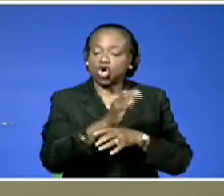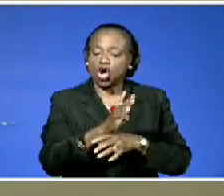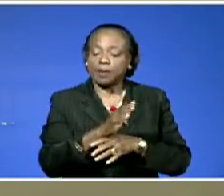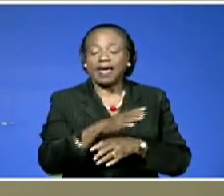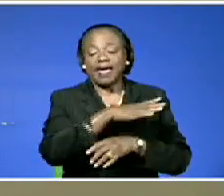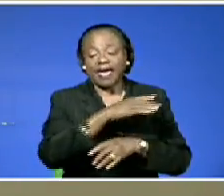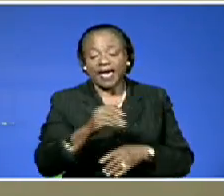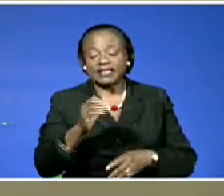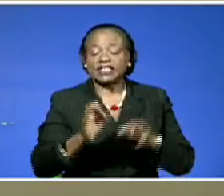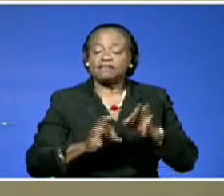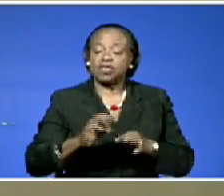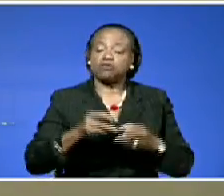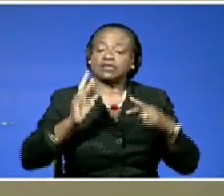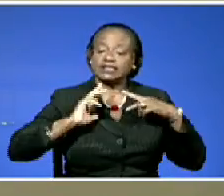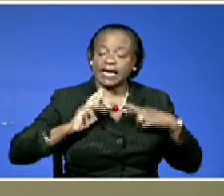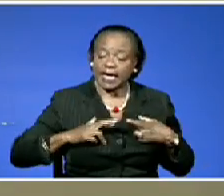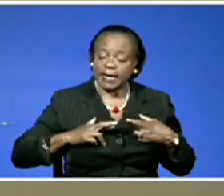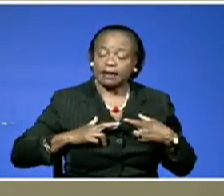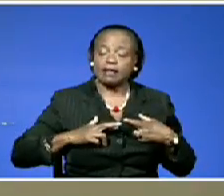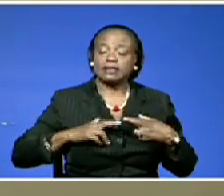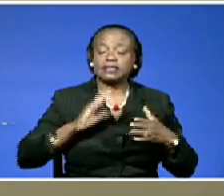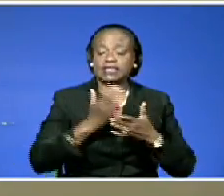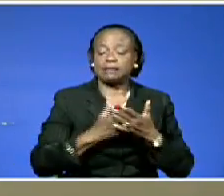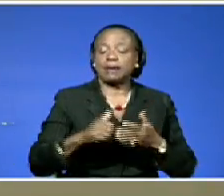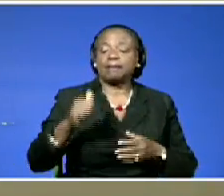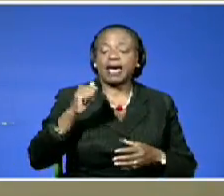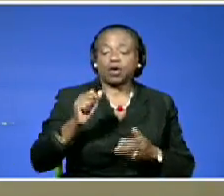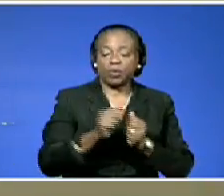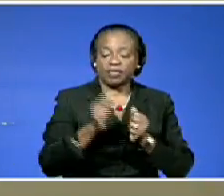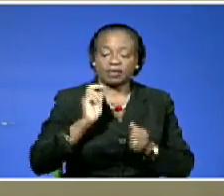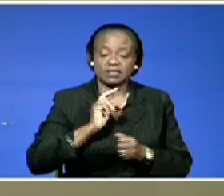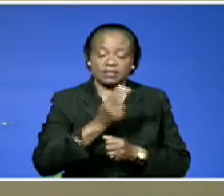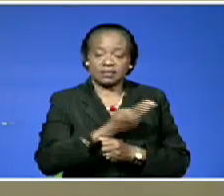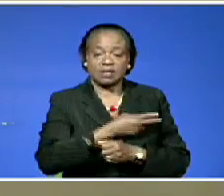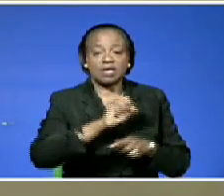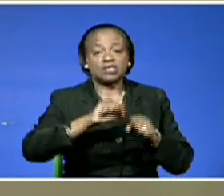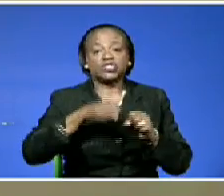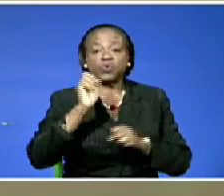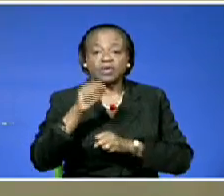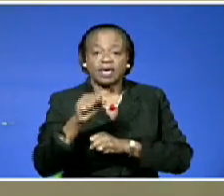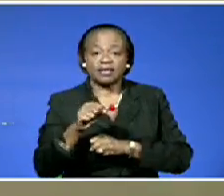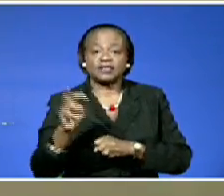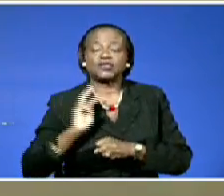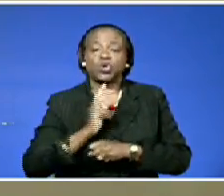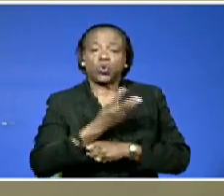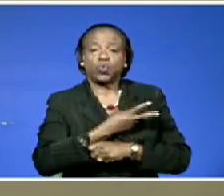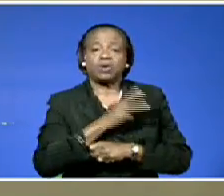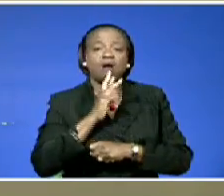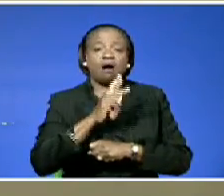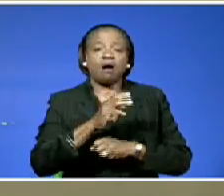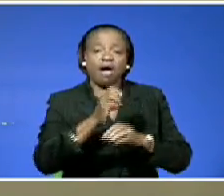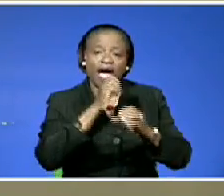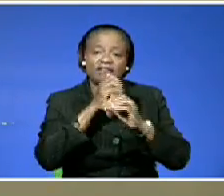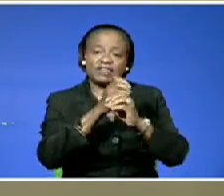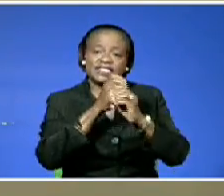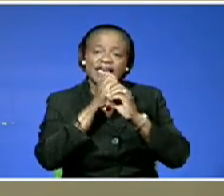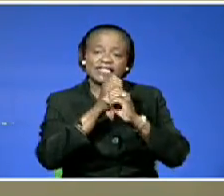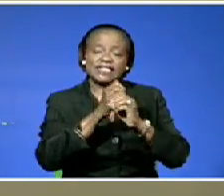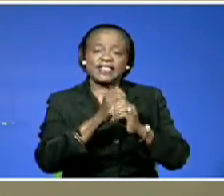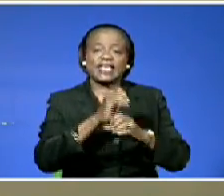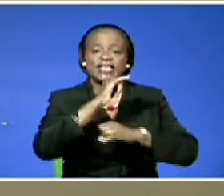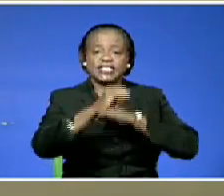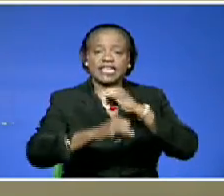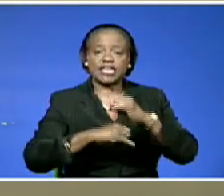doing sessional shifts with us. So yes, we are advertising on the international